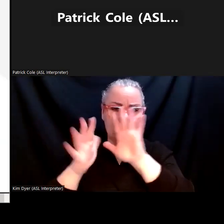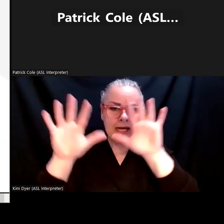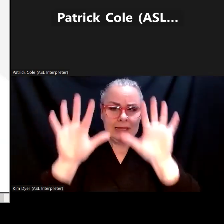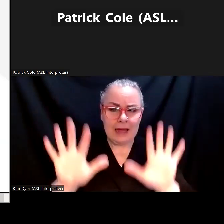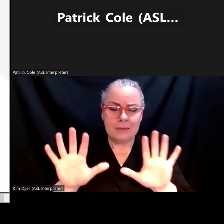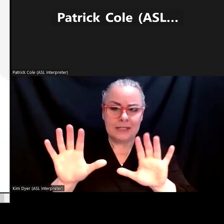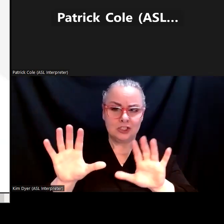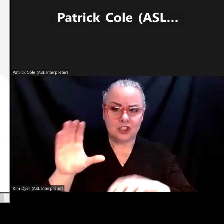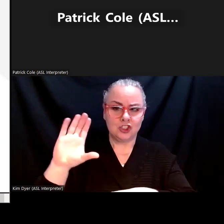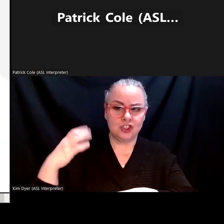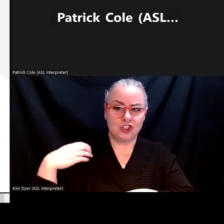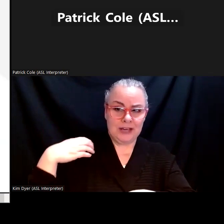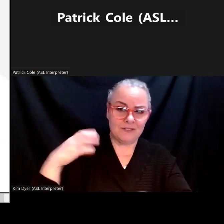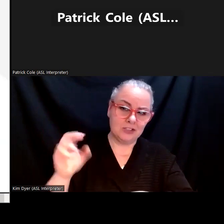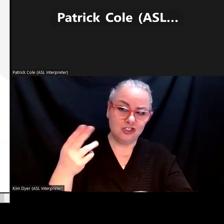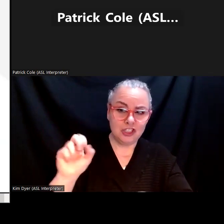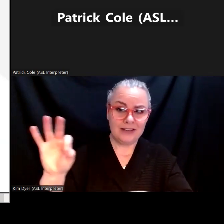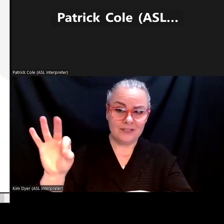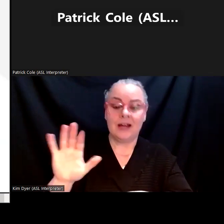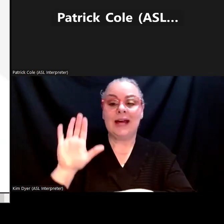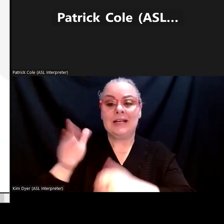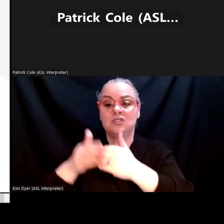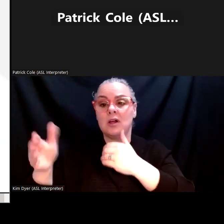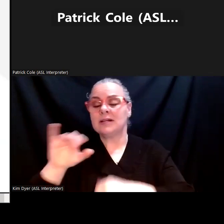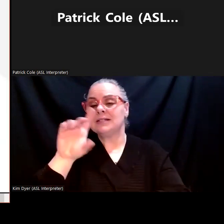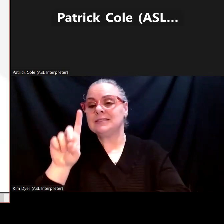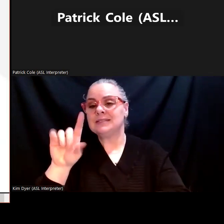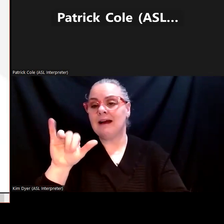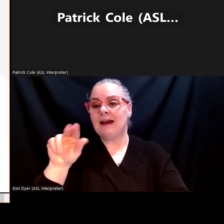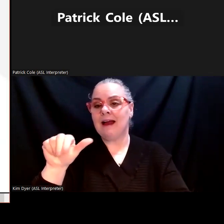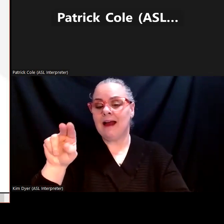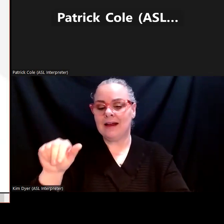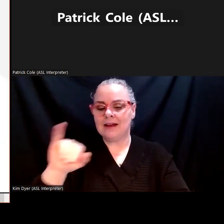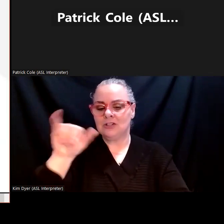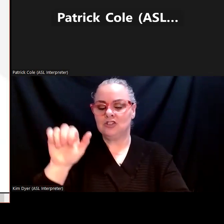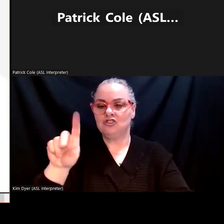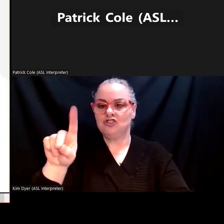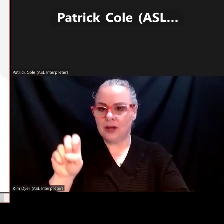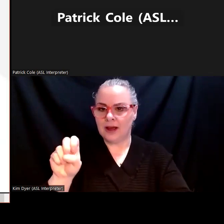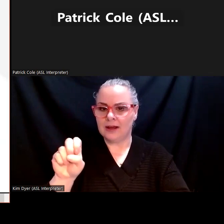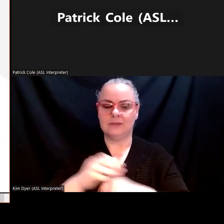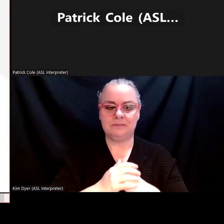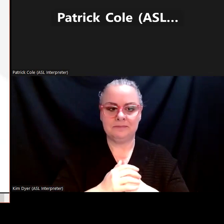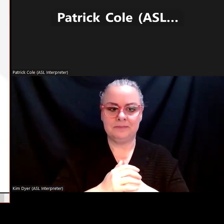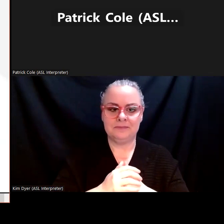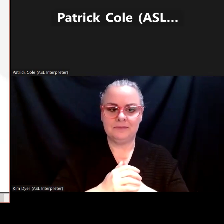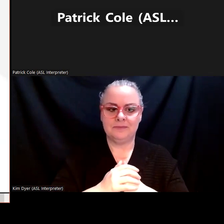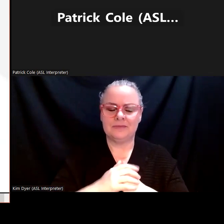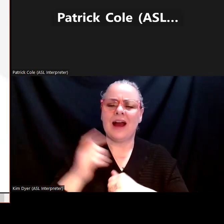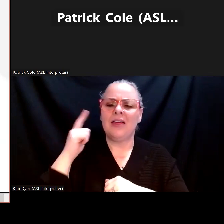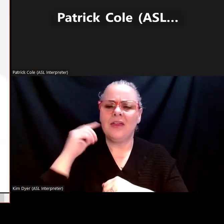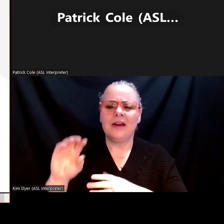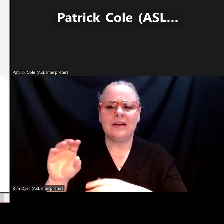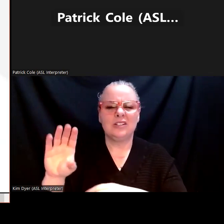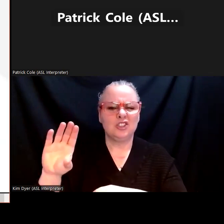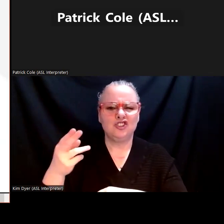are also joined by his colleague, Diana Jade. So I will pass it over, and I believe Chief Hoffer is not